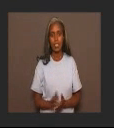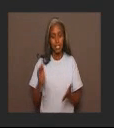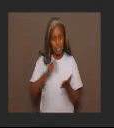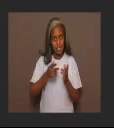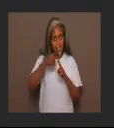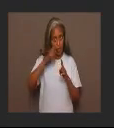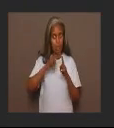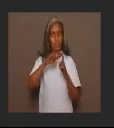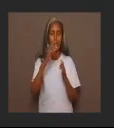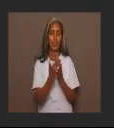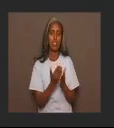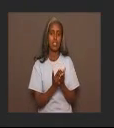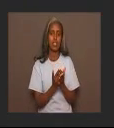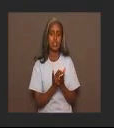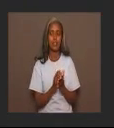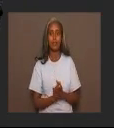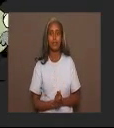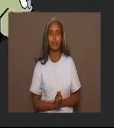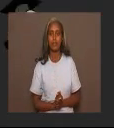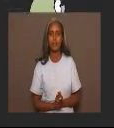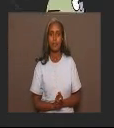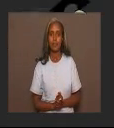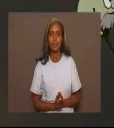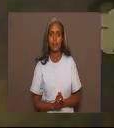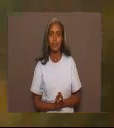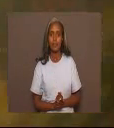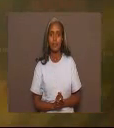Let's get back to our lesson.